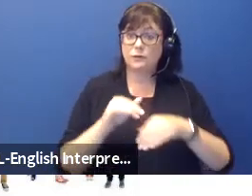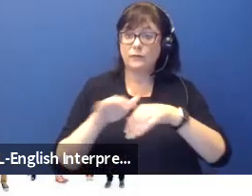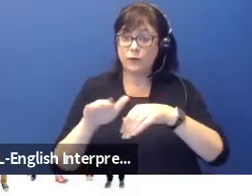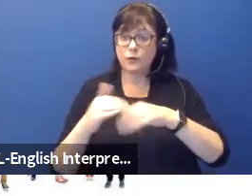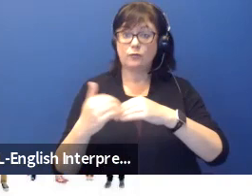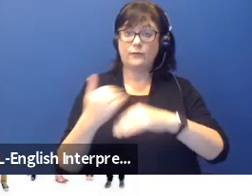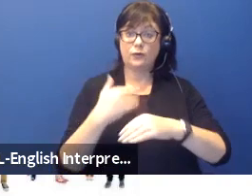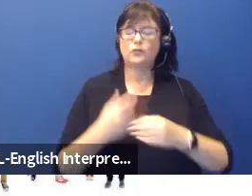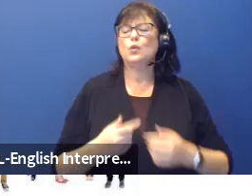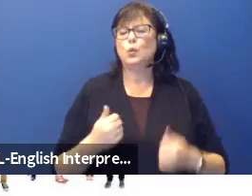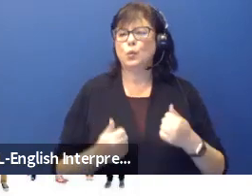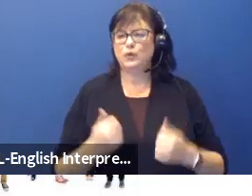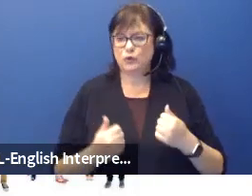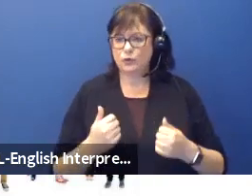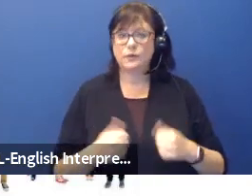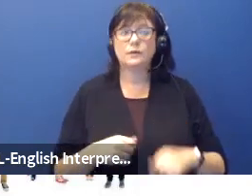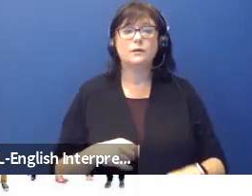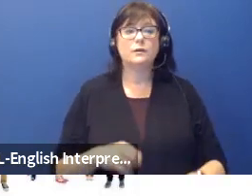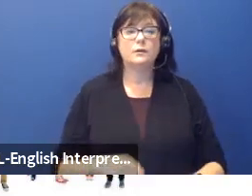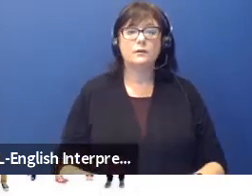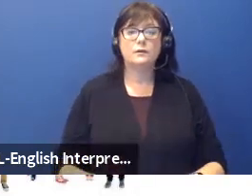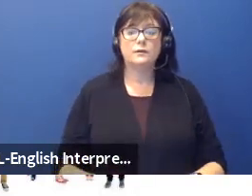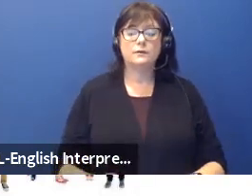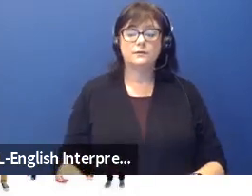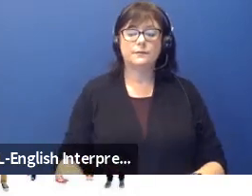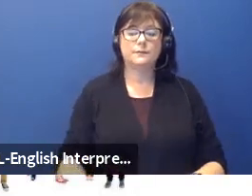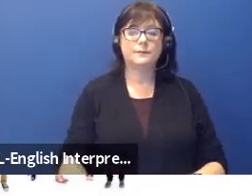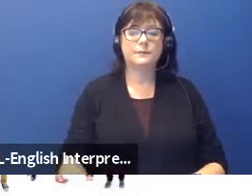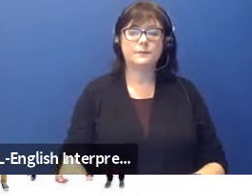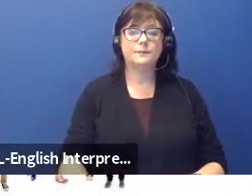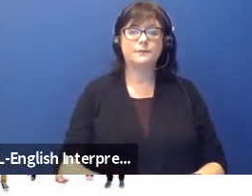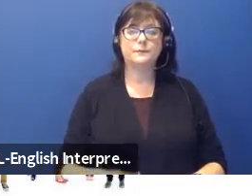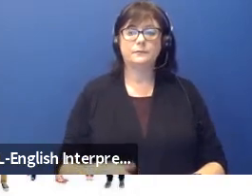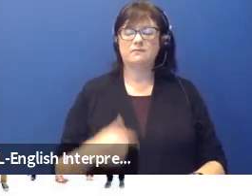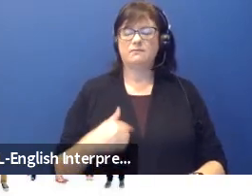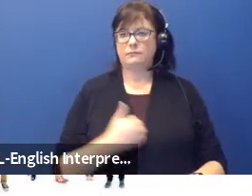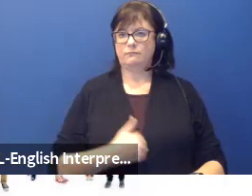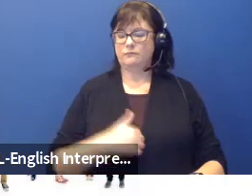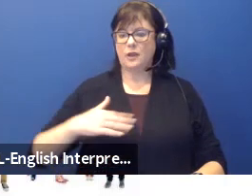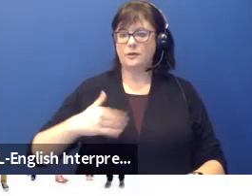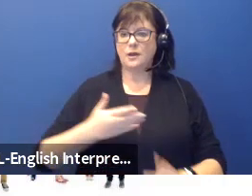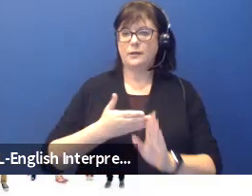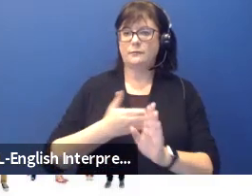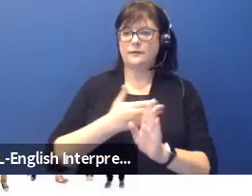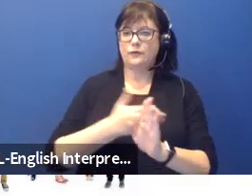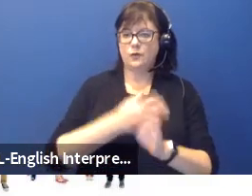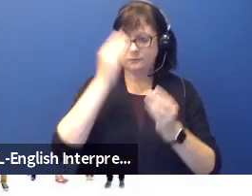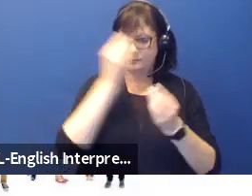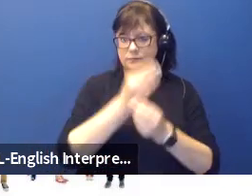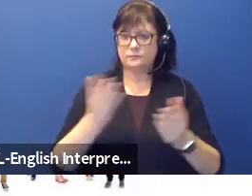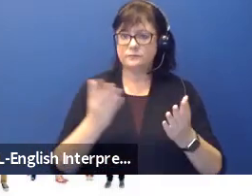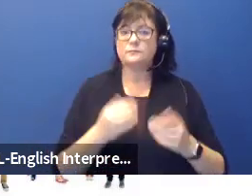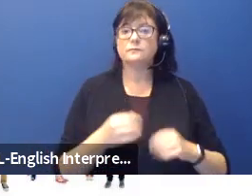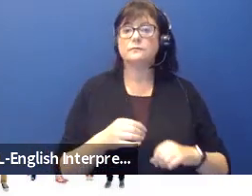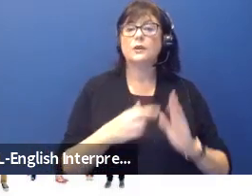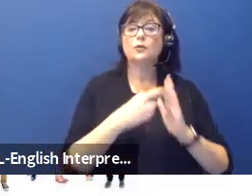Every LBS report, and again, I apologize, I meant to mention this at the beginning, there is a report guide that is available on the